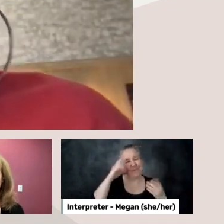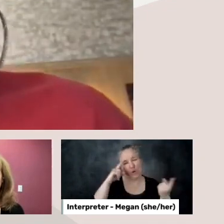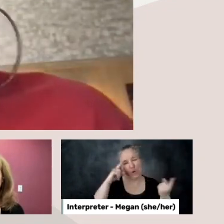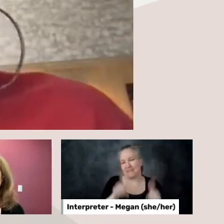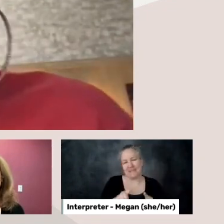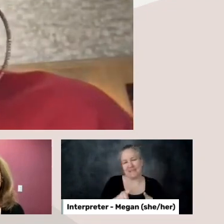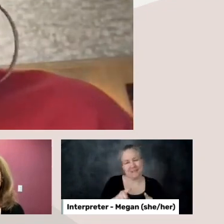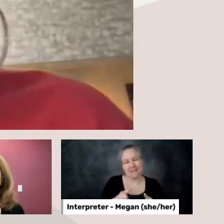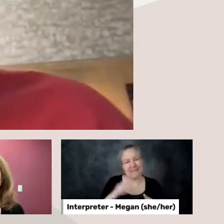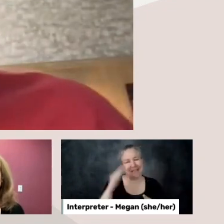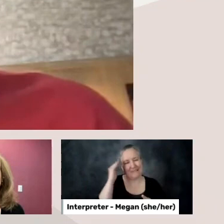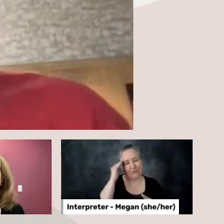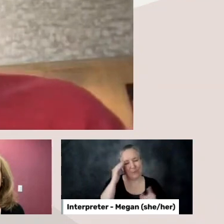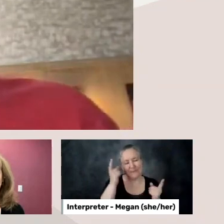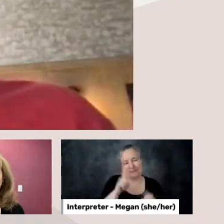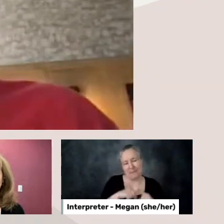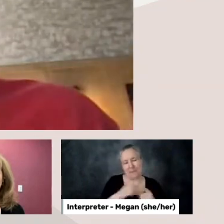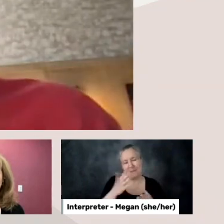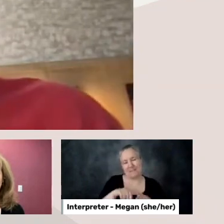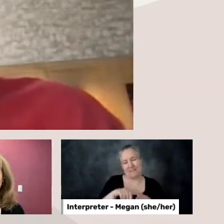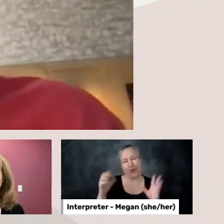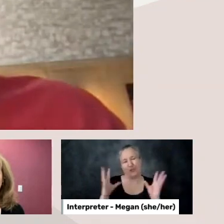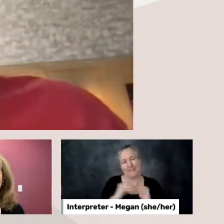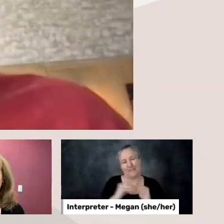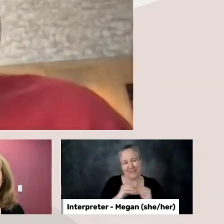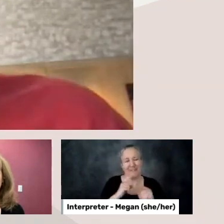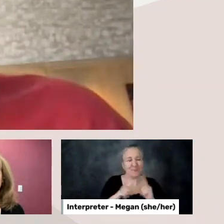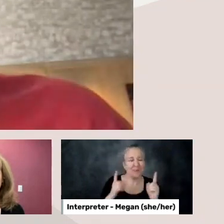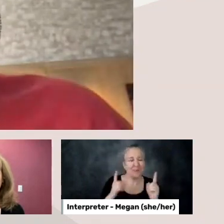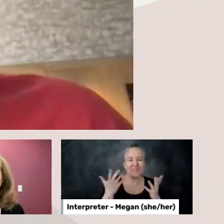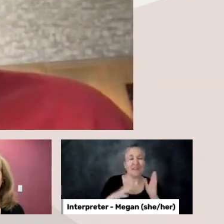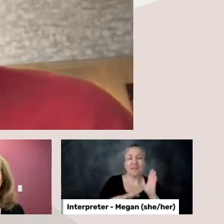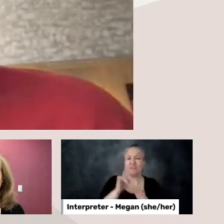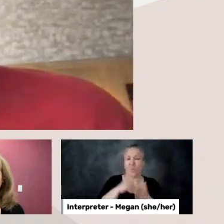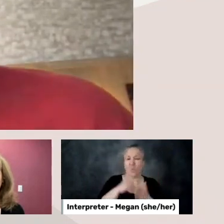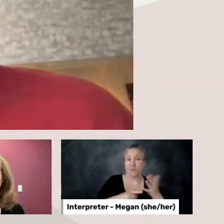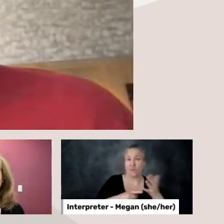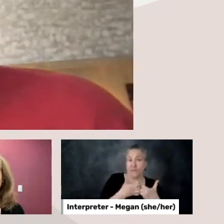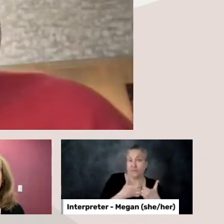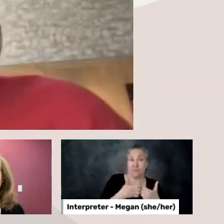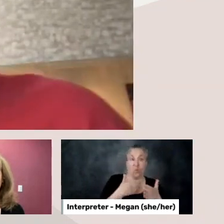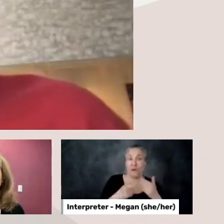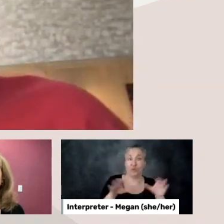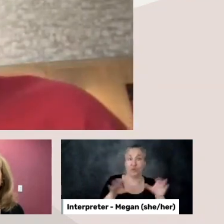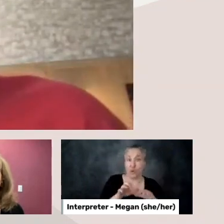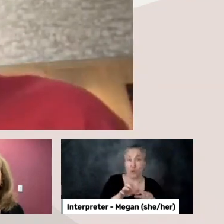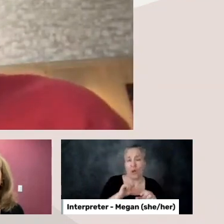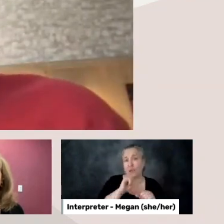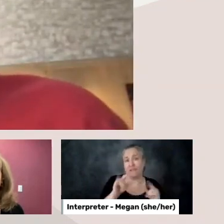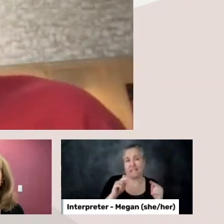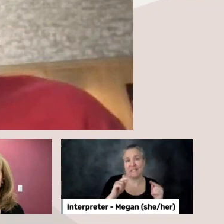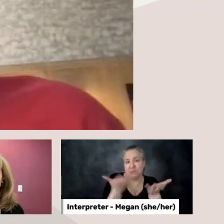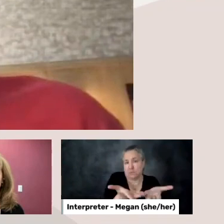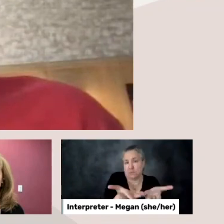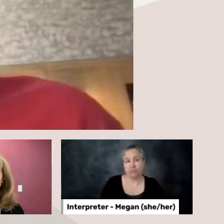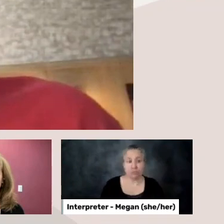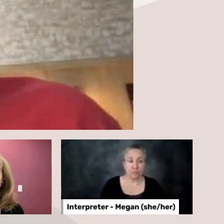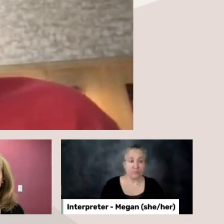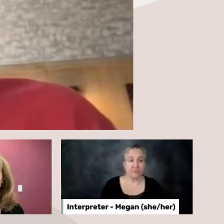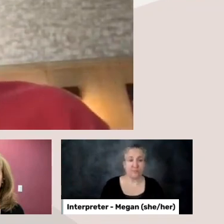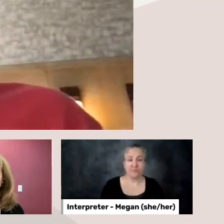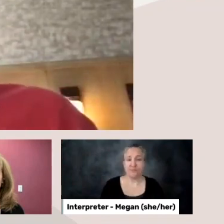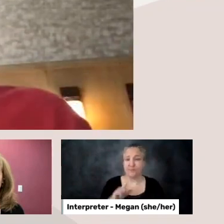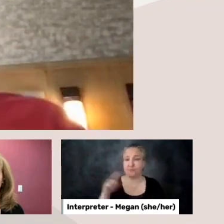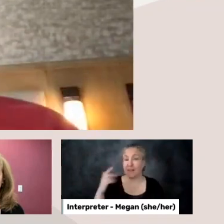trials, but maybe that's in that other session. But yeah, just find your niche, and whatever you do, love it. Thank you so